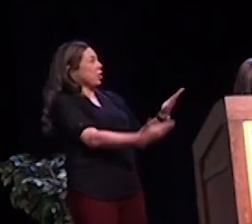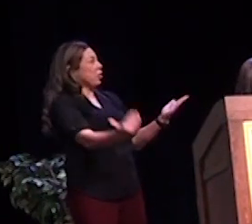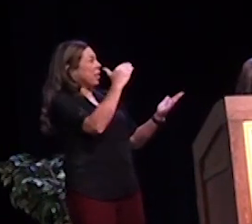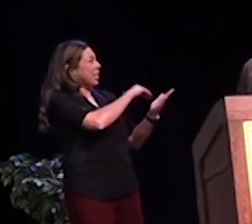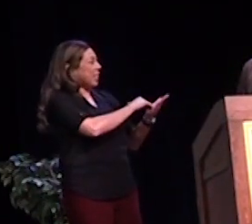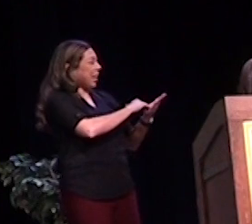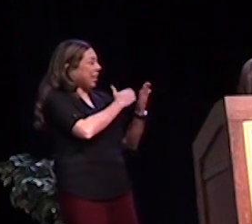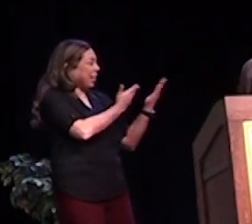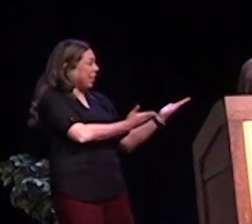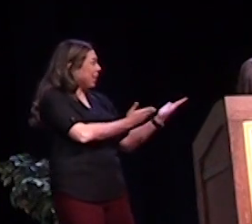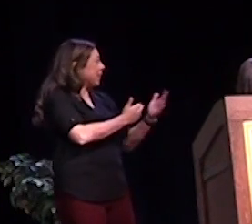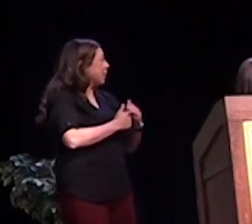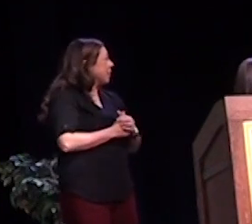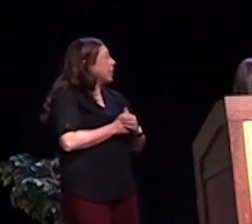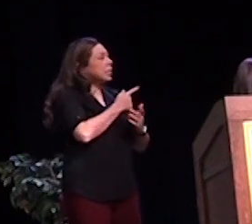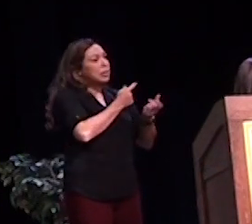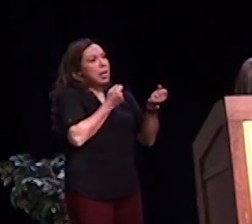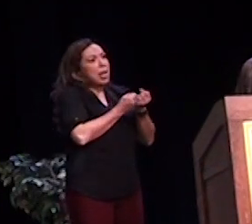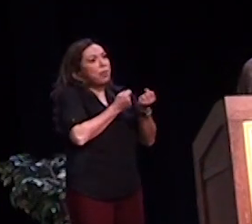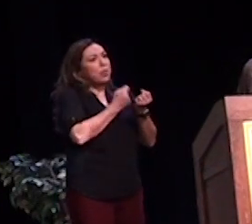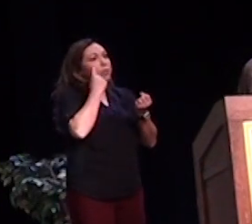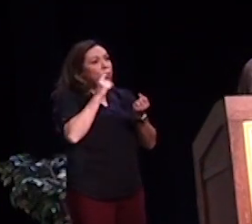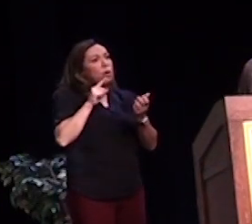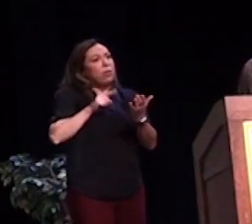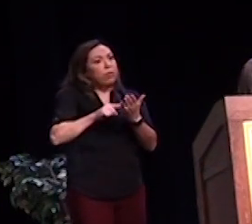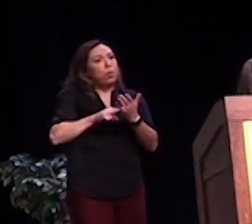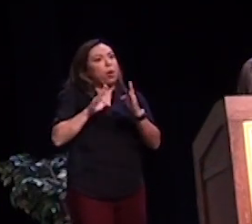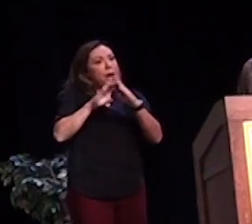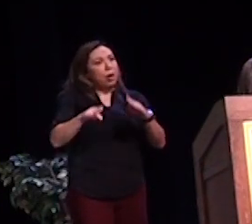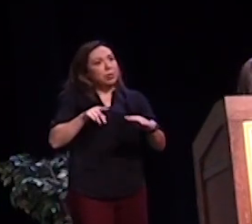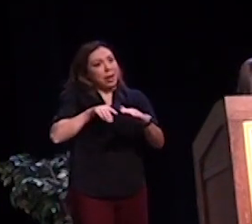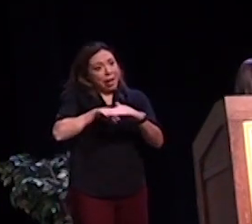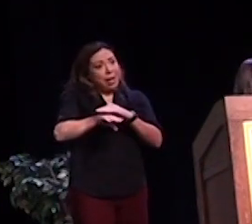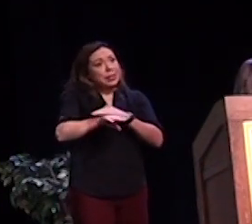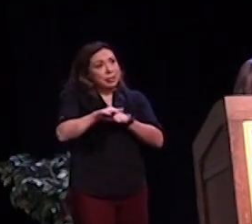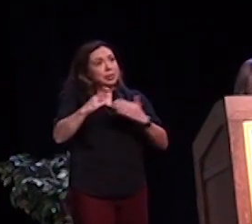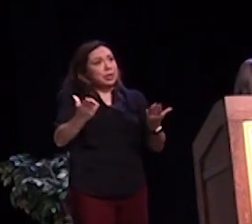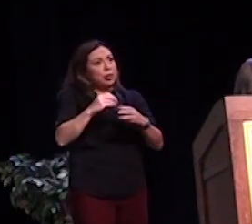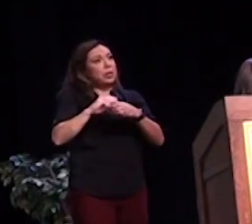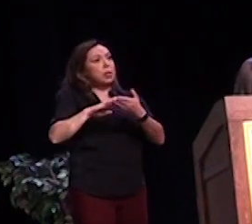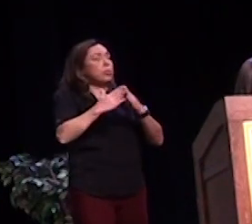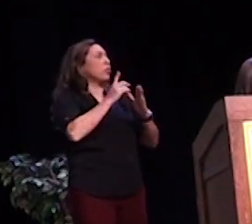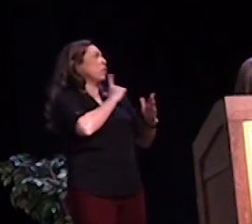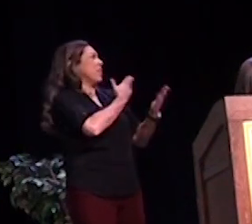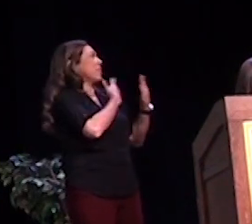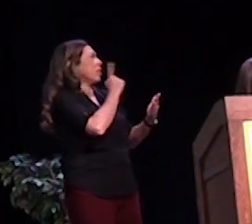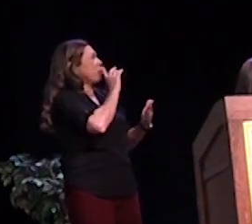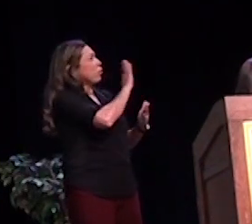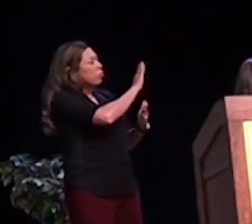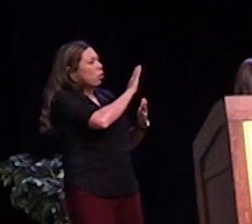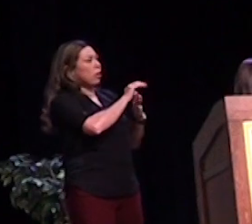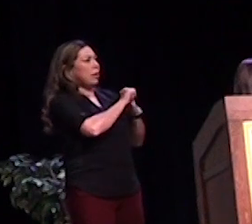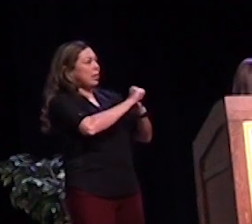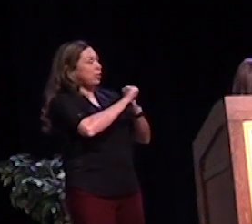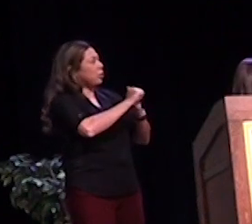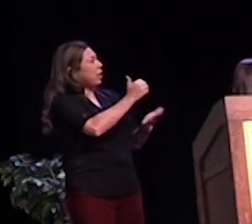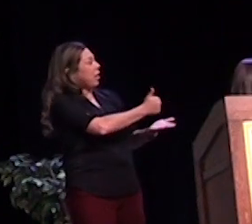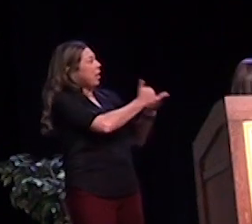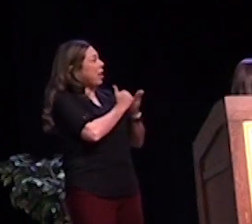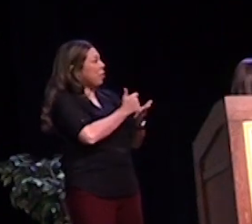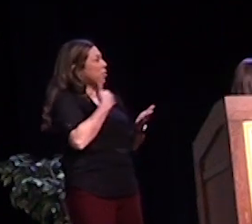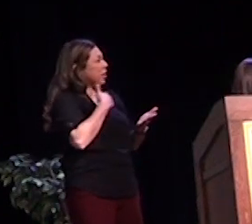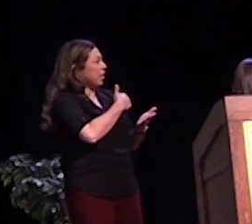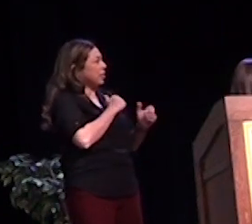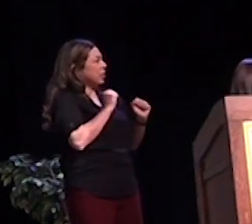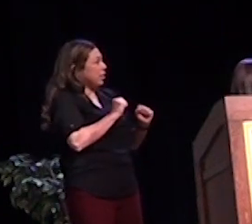Councilman Rodriguez is an advocate for affordable housing access in the community, and we are so thankful for your leadership and helping us deliver